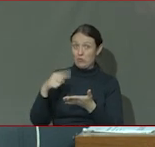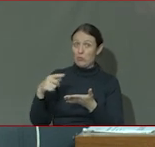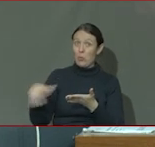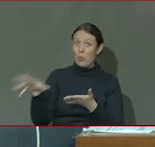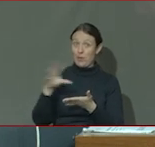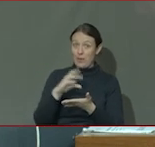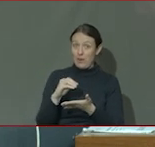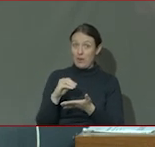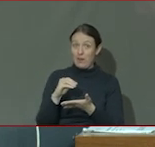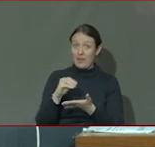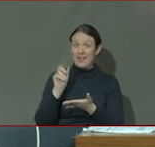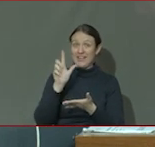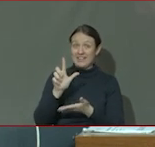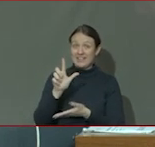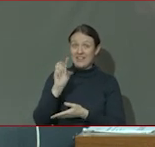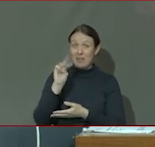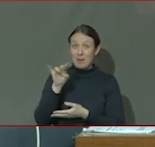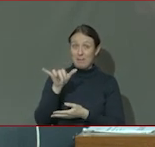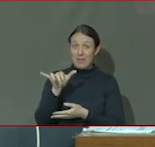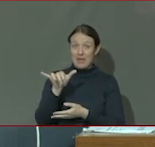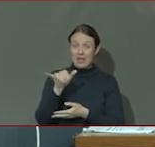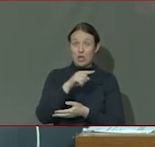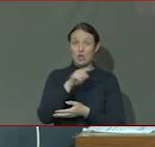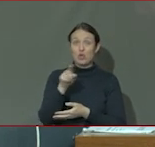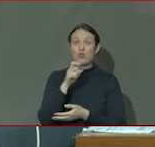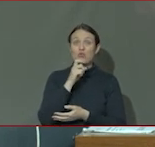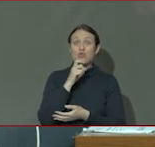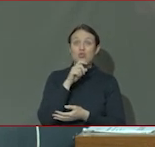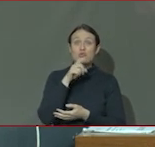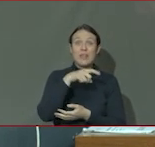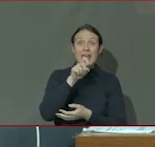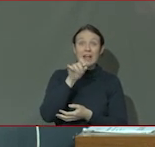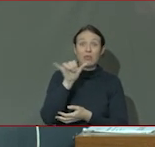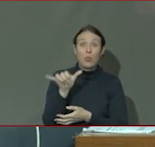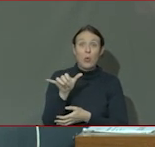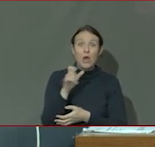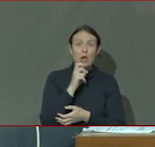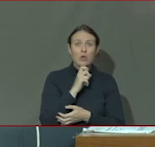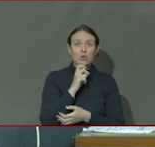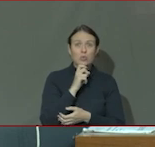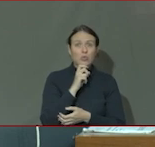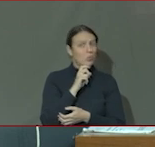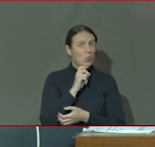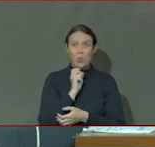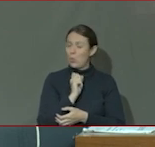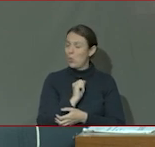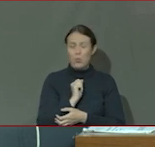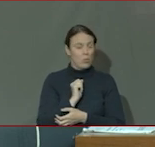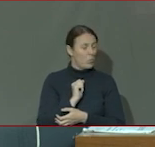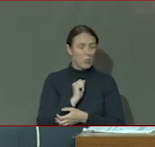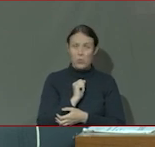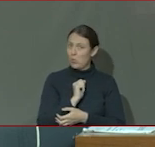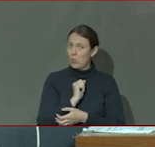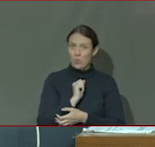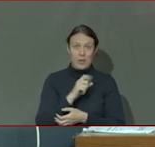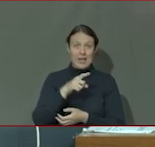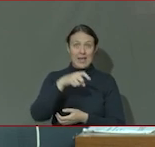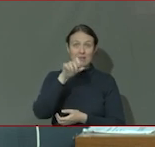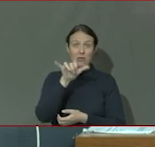And for the 7th of May, do not use X and Y, please. You do not use X and